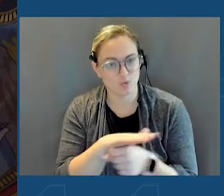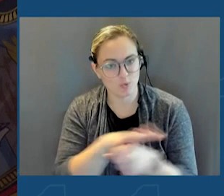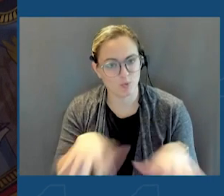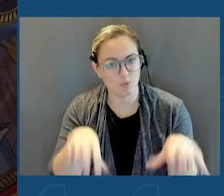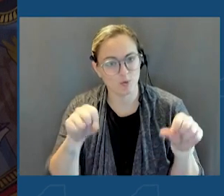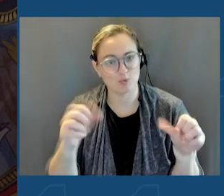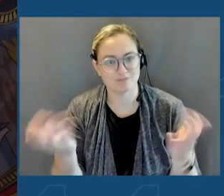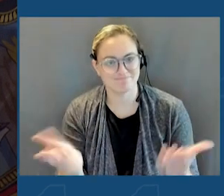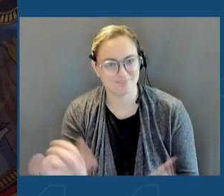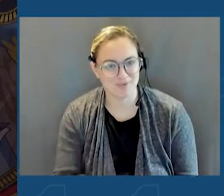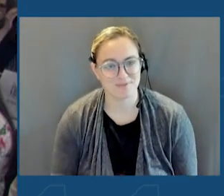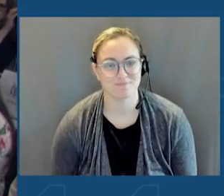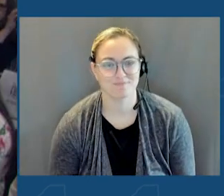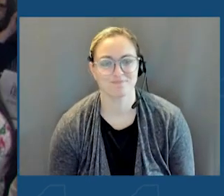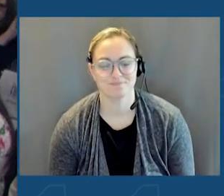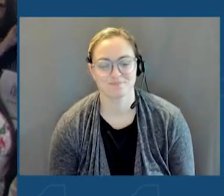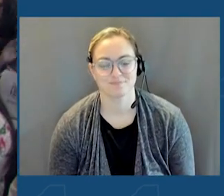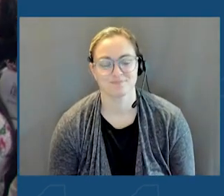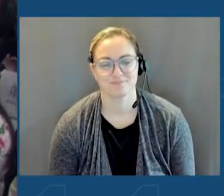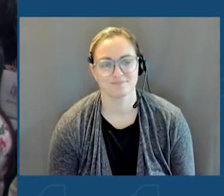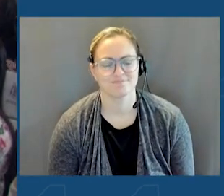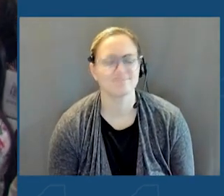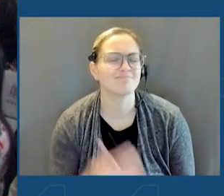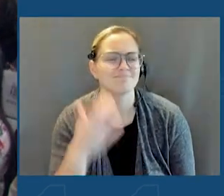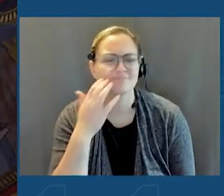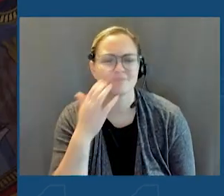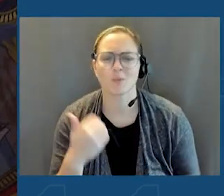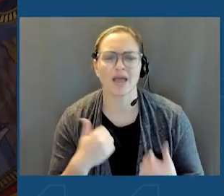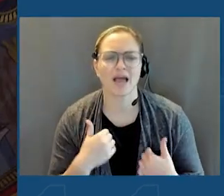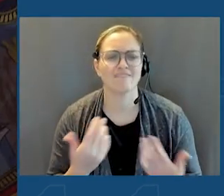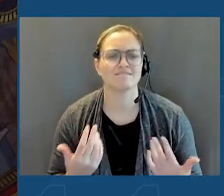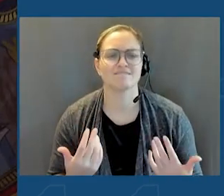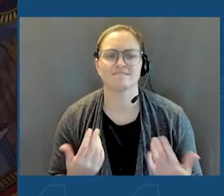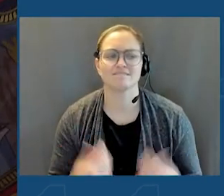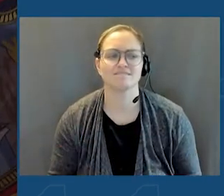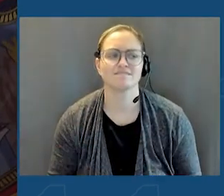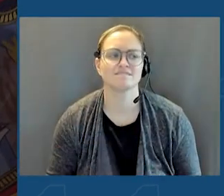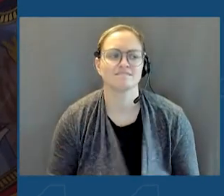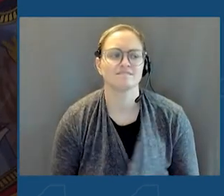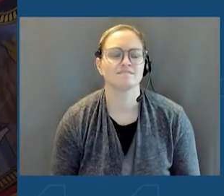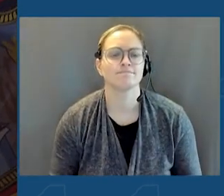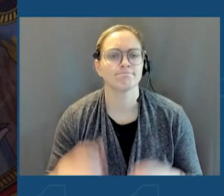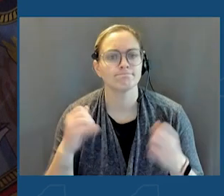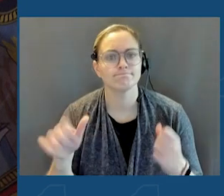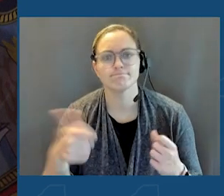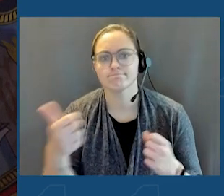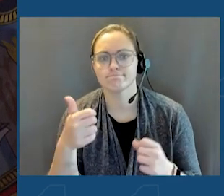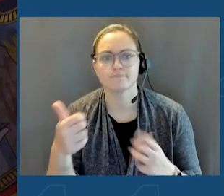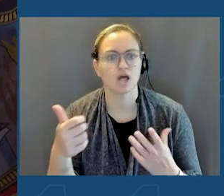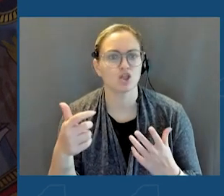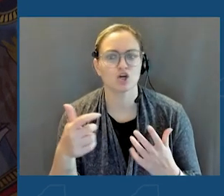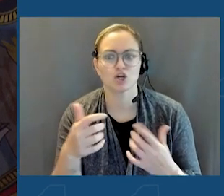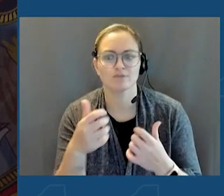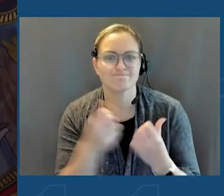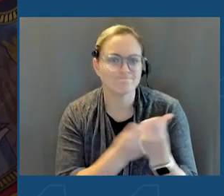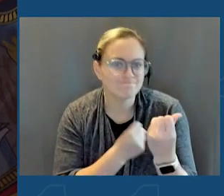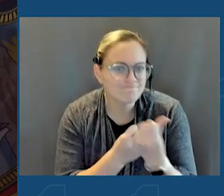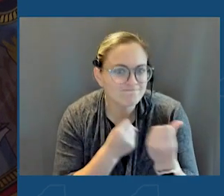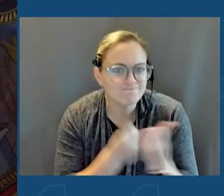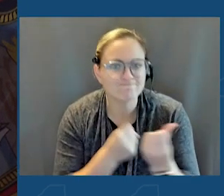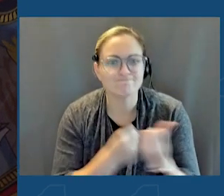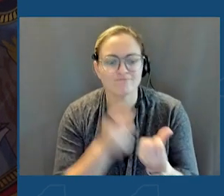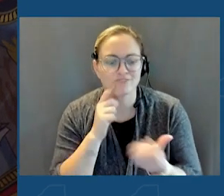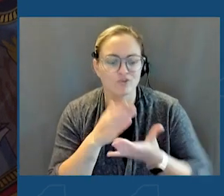well. I know we have many other champions of these rights who are joined us, members of the